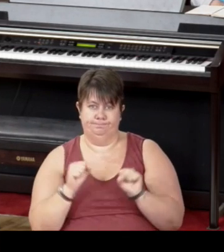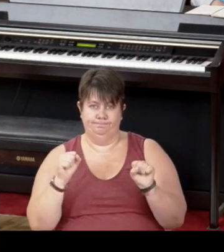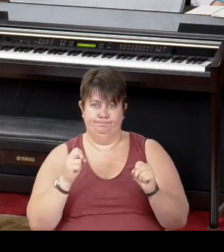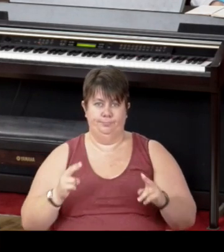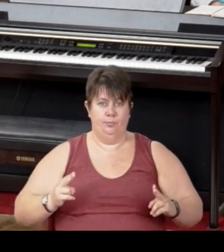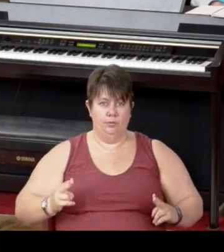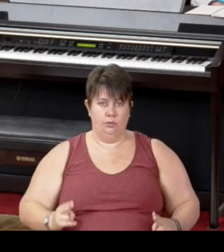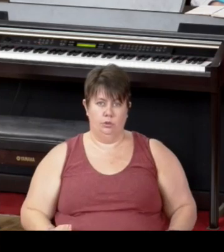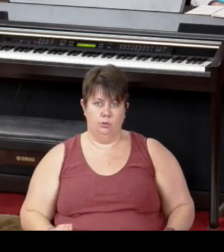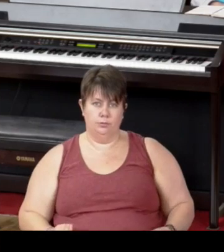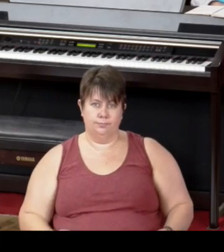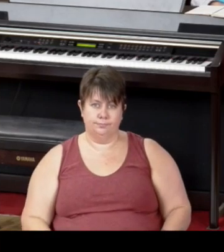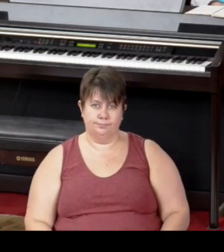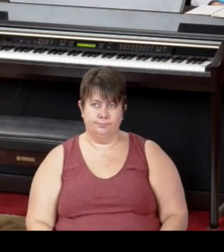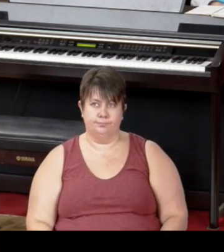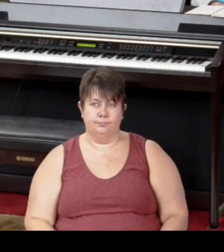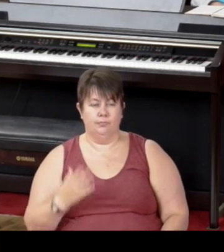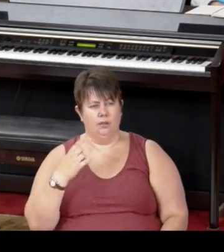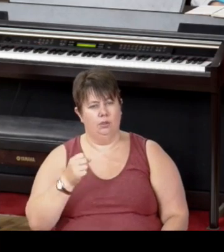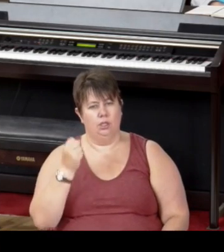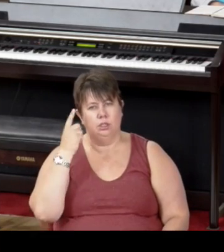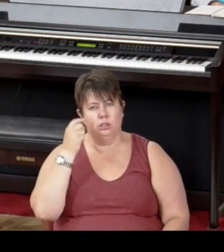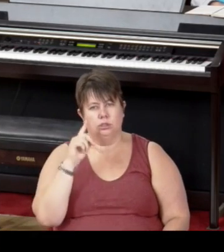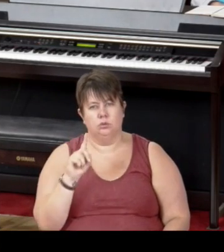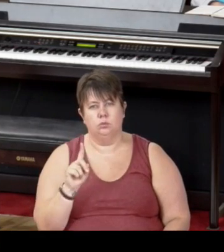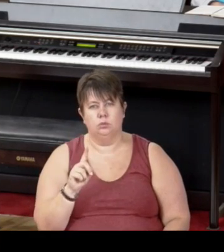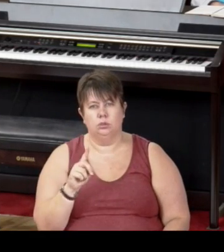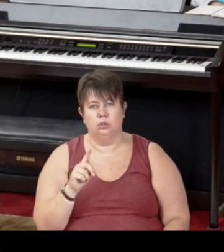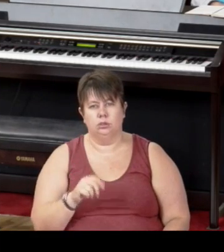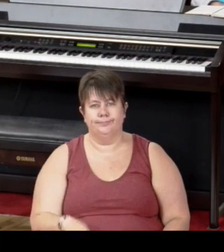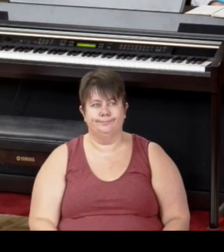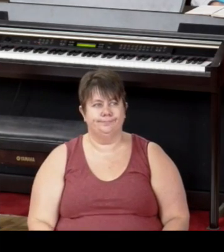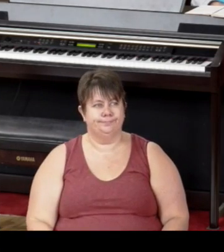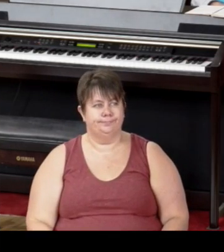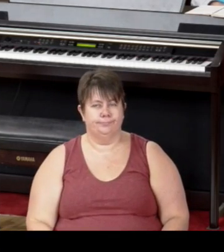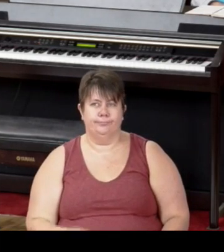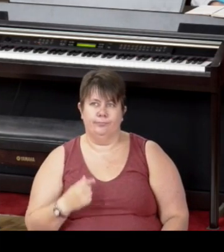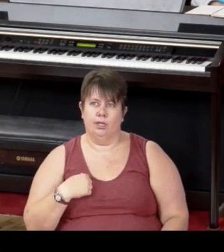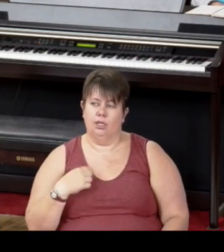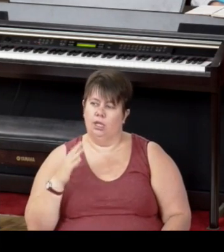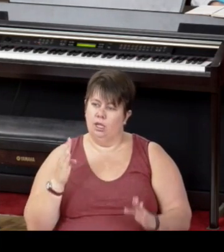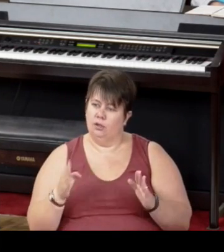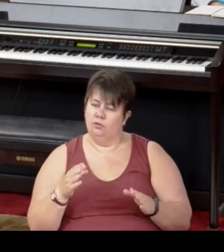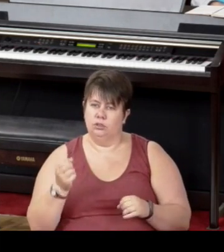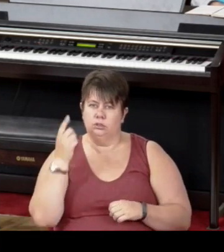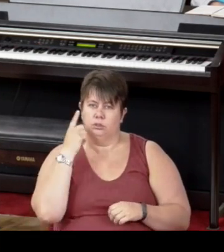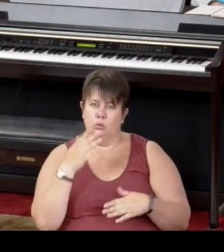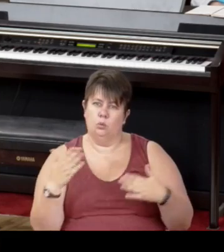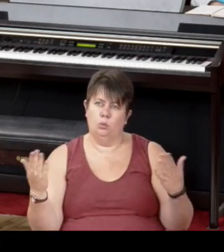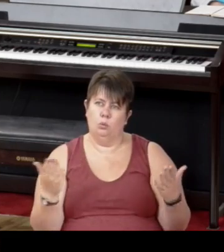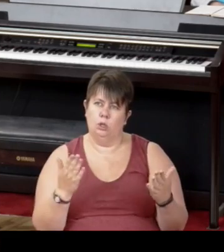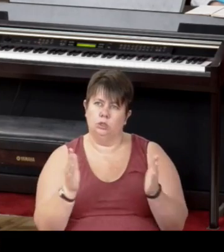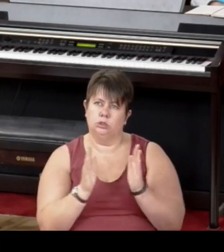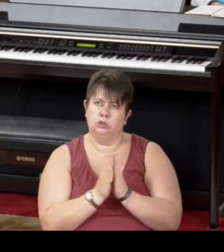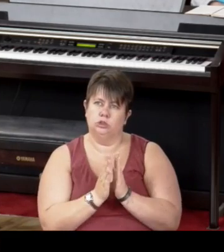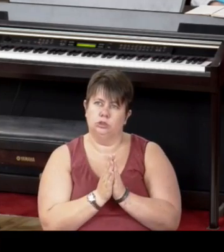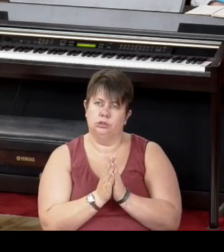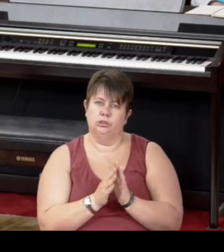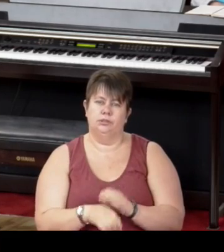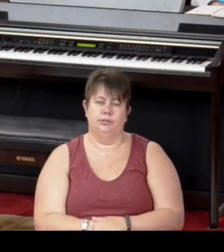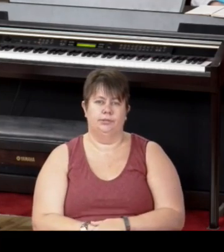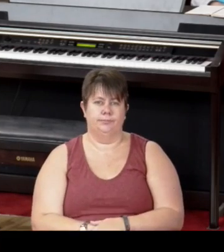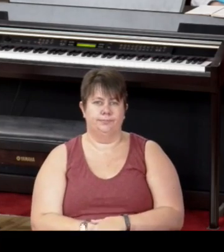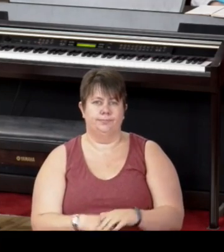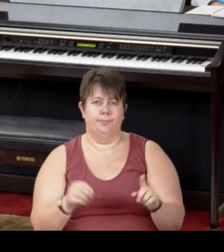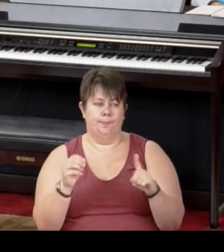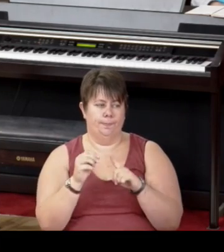And to understand that, we first need to understand where the church at Pergamum was. Pergamum was the